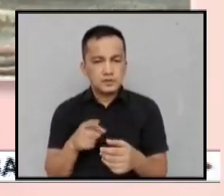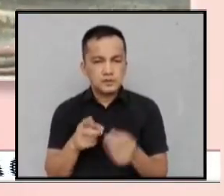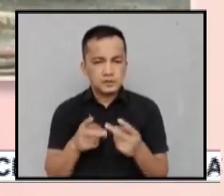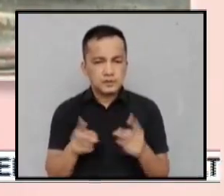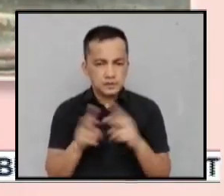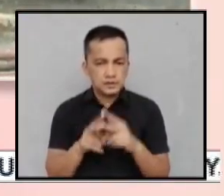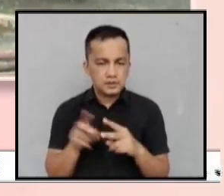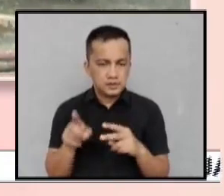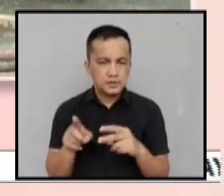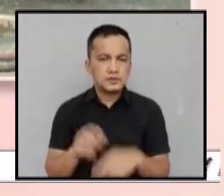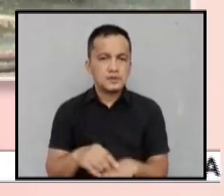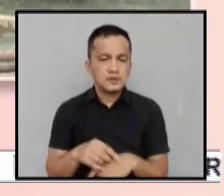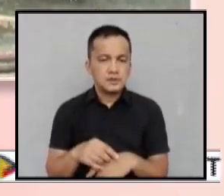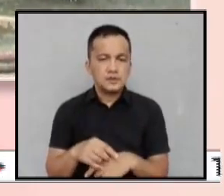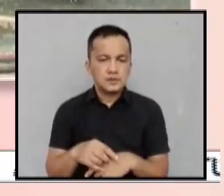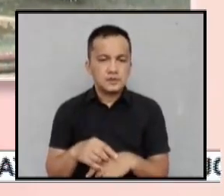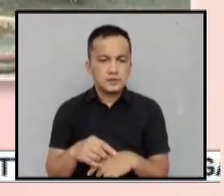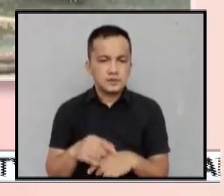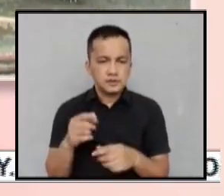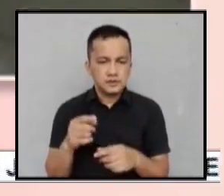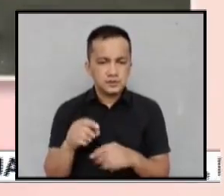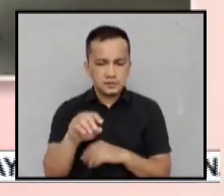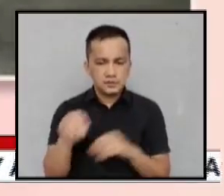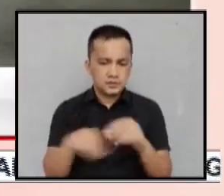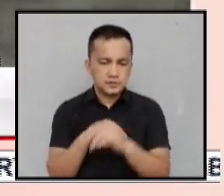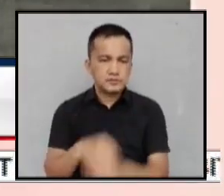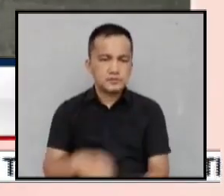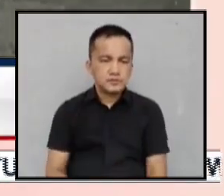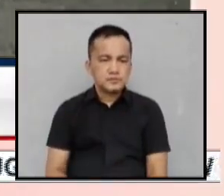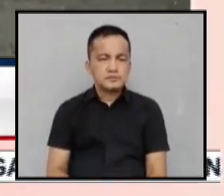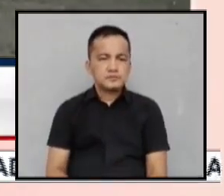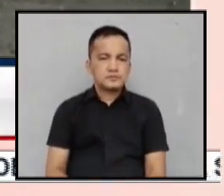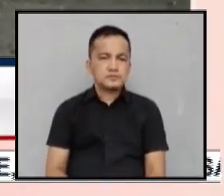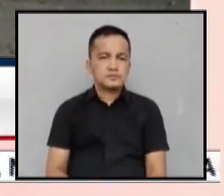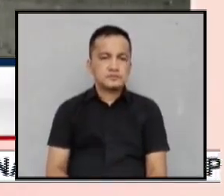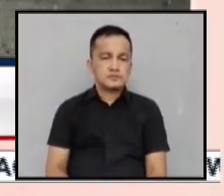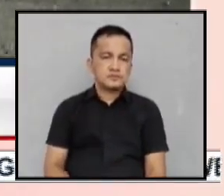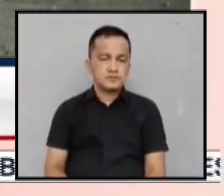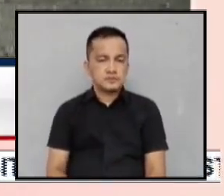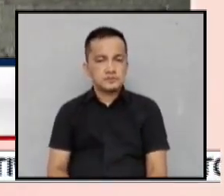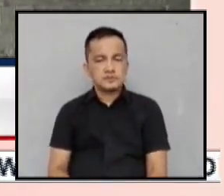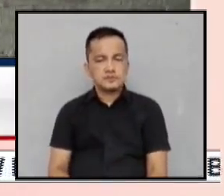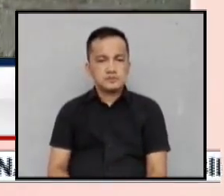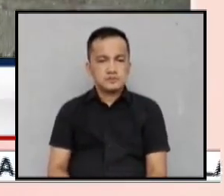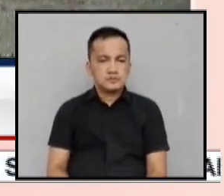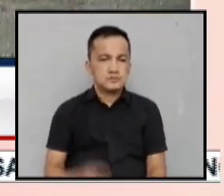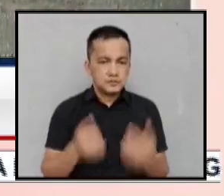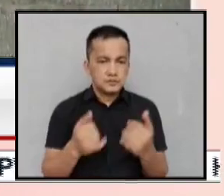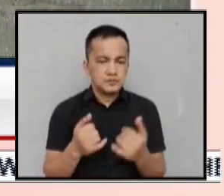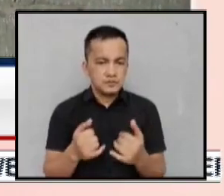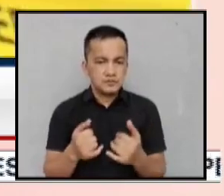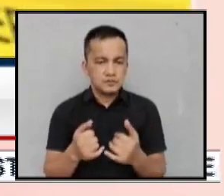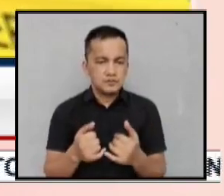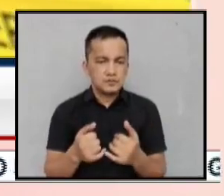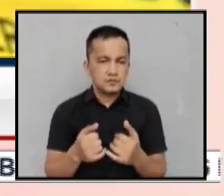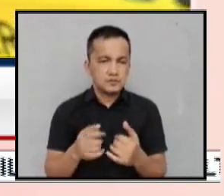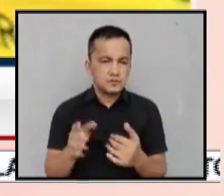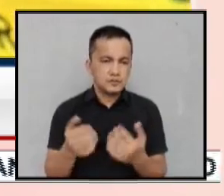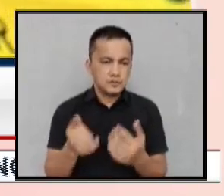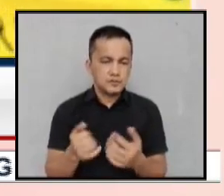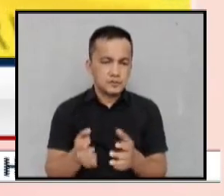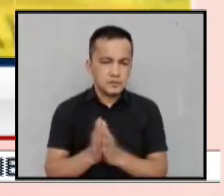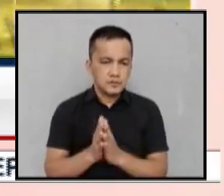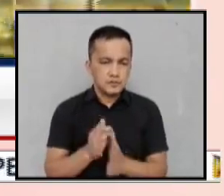and see the indemnity. No? Kanya lang kasi as of the moment, I'm asking ng konting pasensya po sa publiko